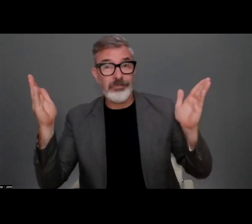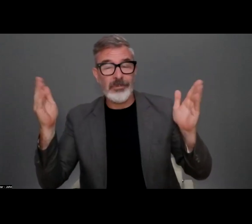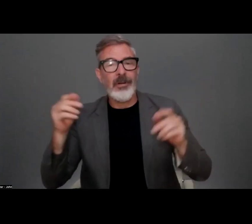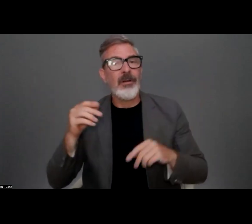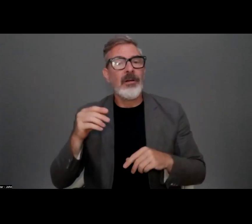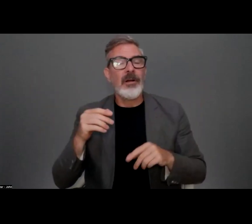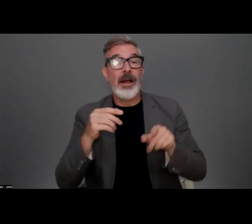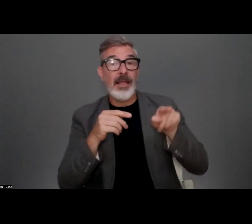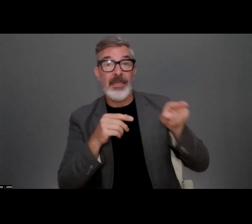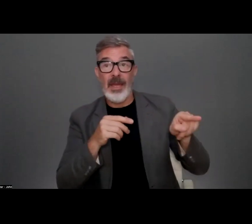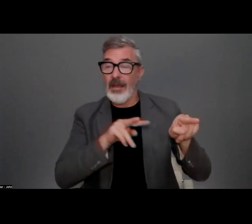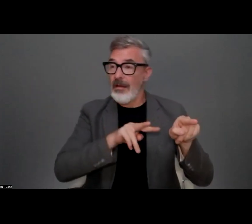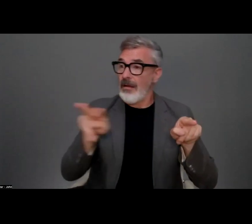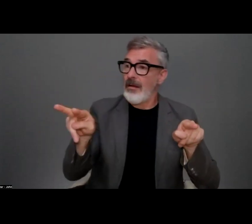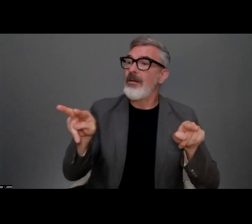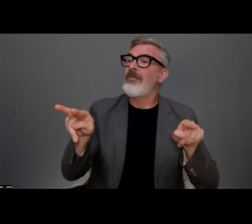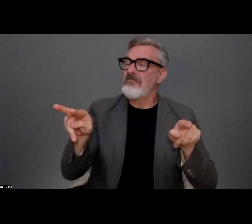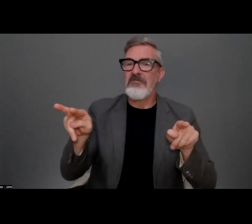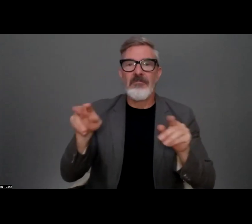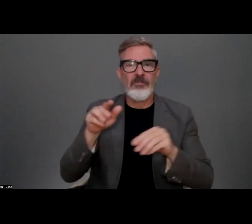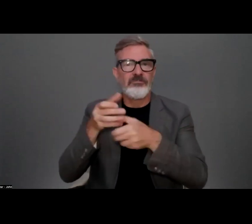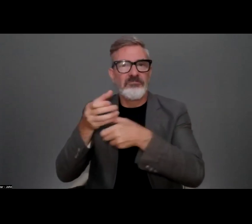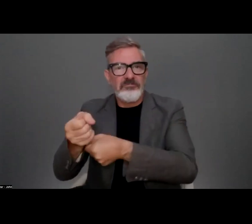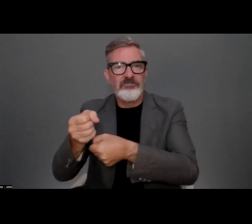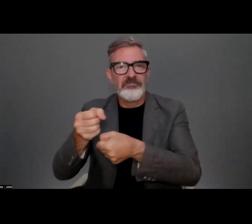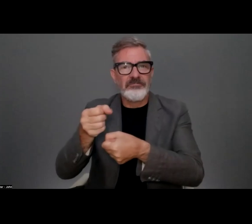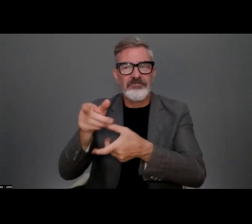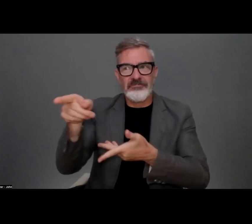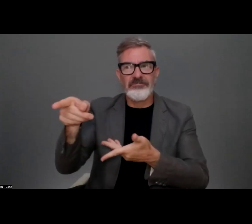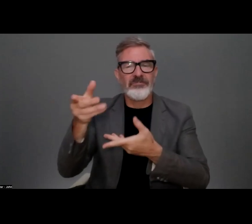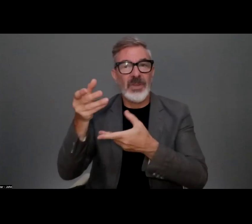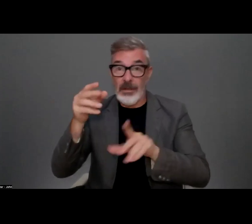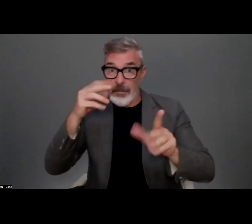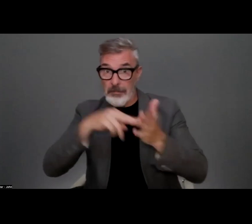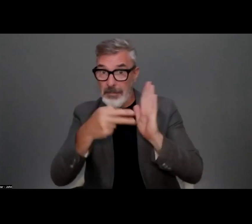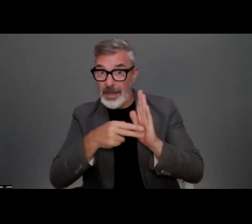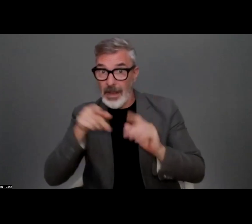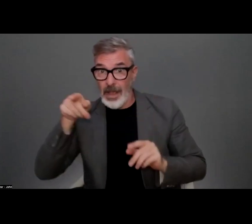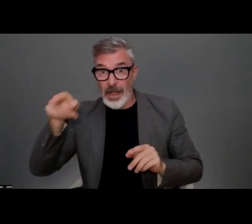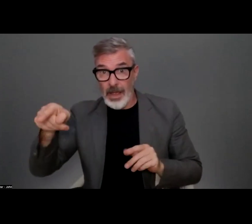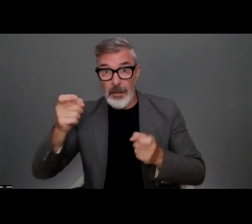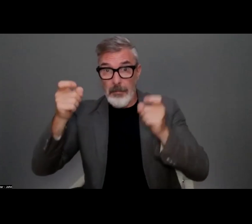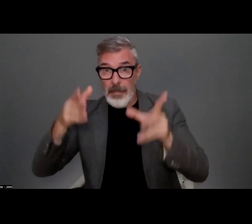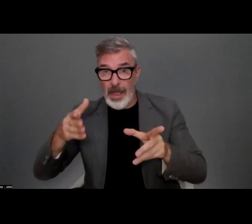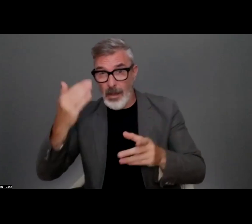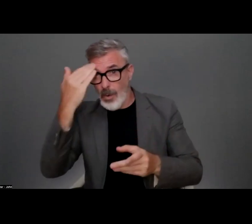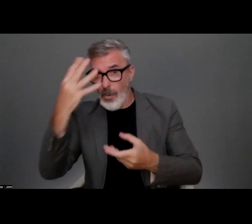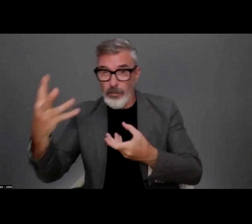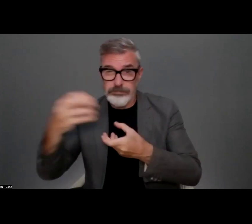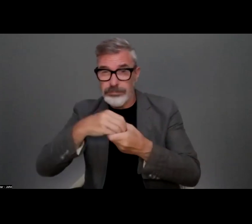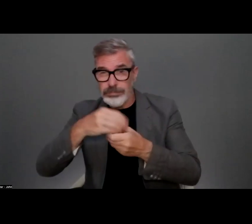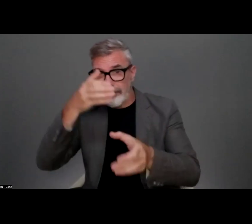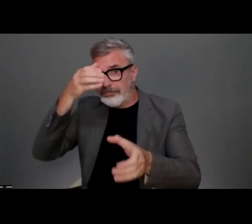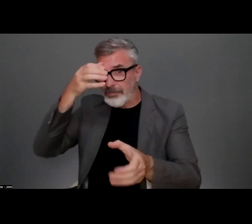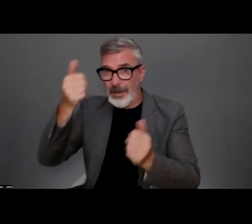it's not that the manager went and said, I know everything about what you're going through, or I know exactly the